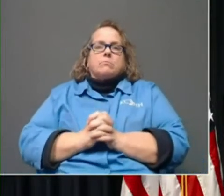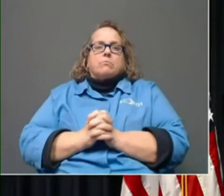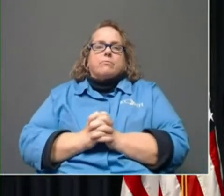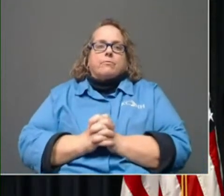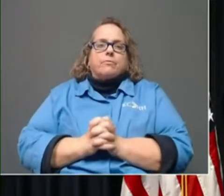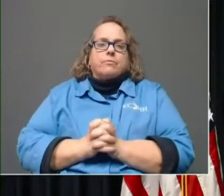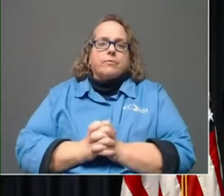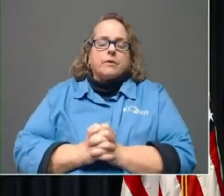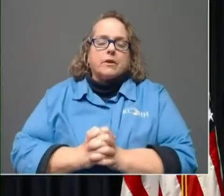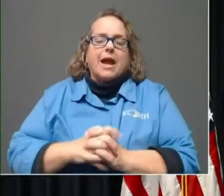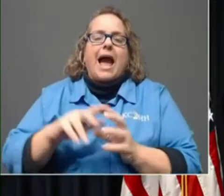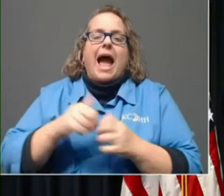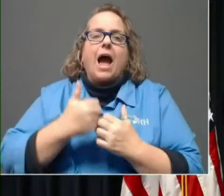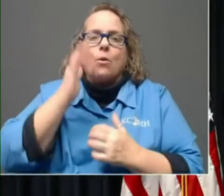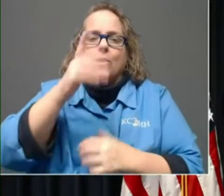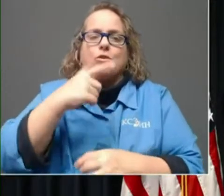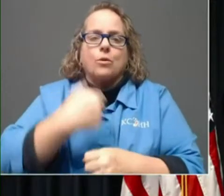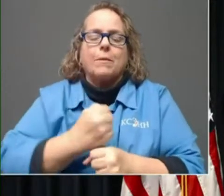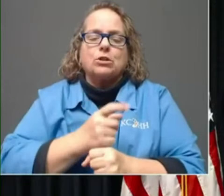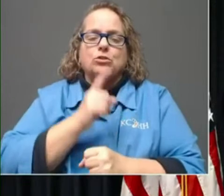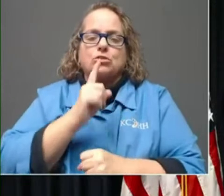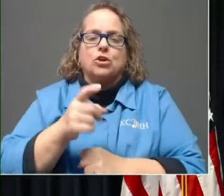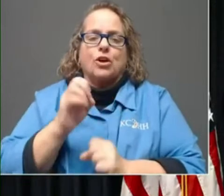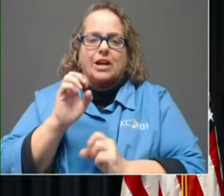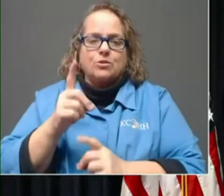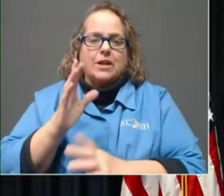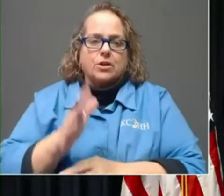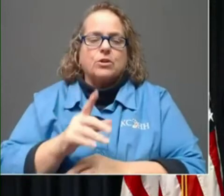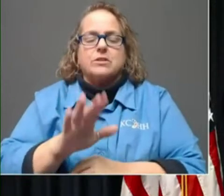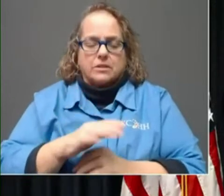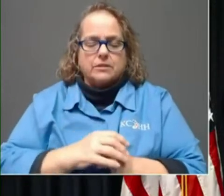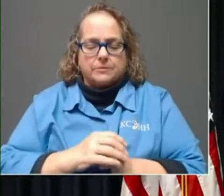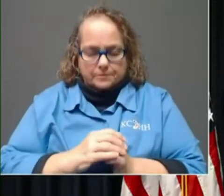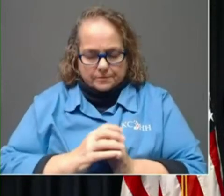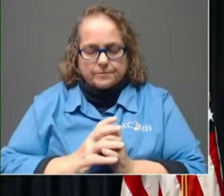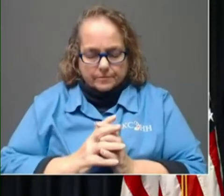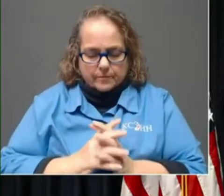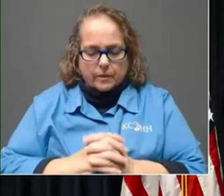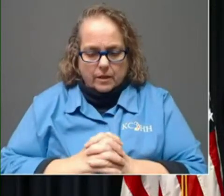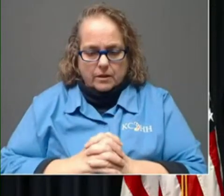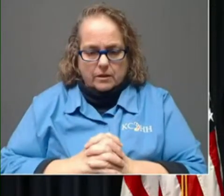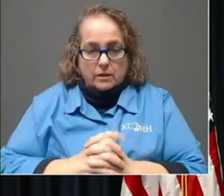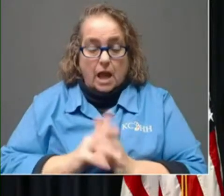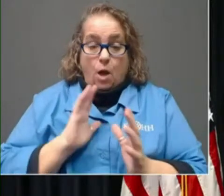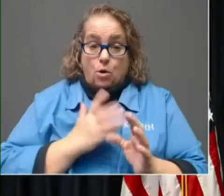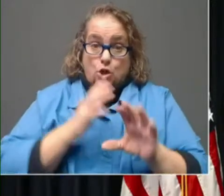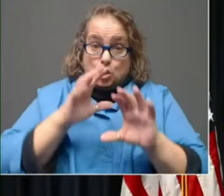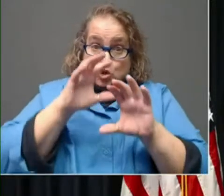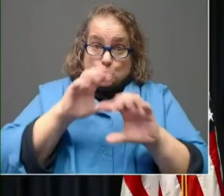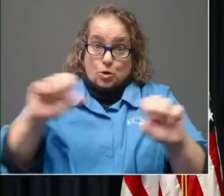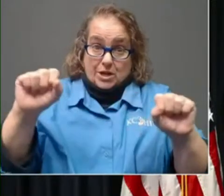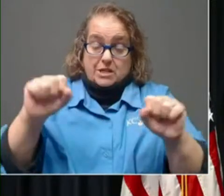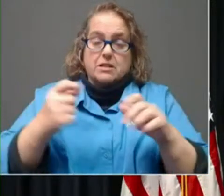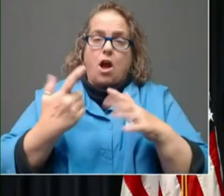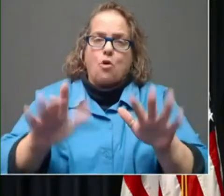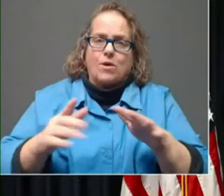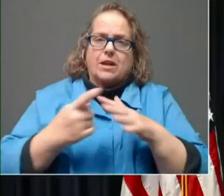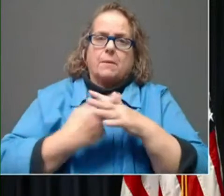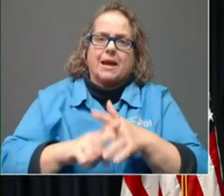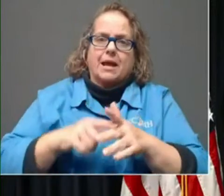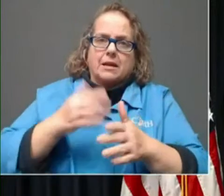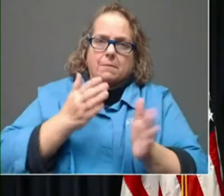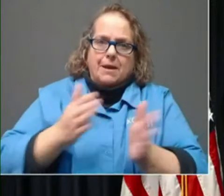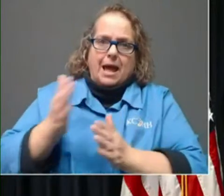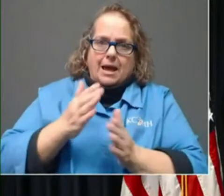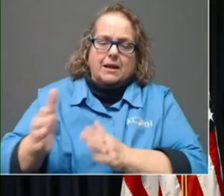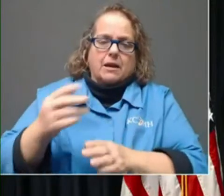ensure educators? Yeah, go ahead. So our superintendents began planning for this more than a month